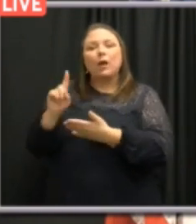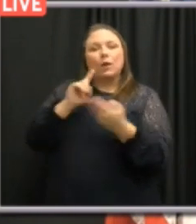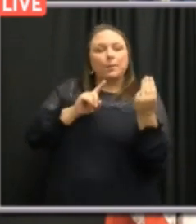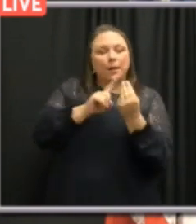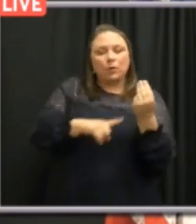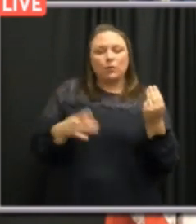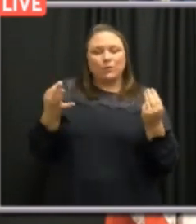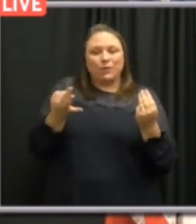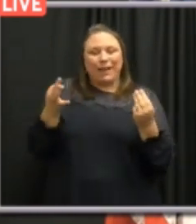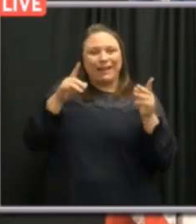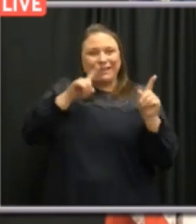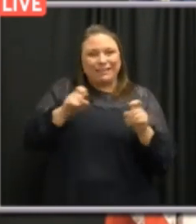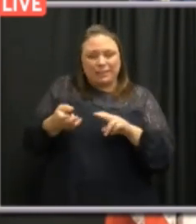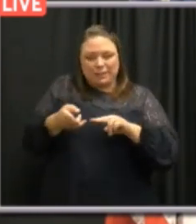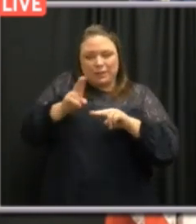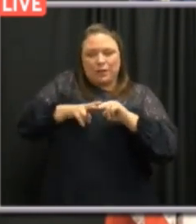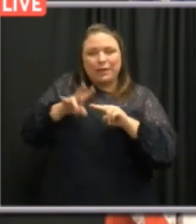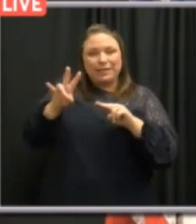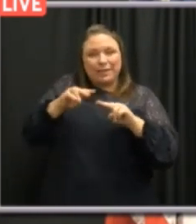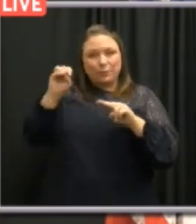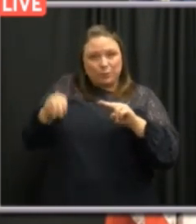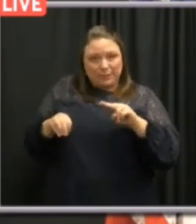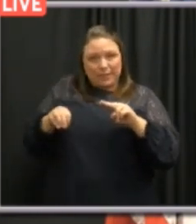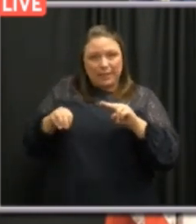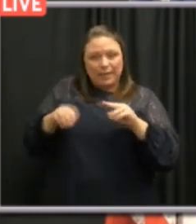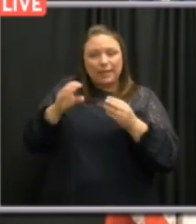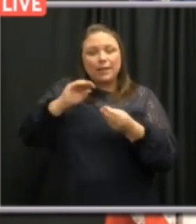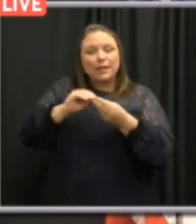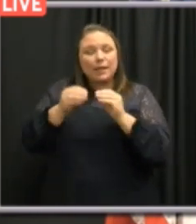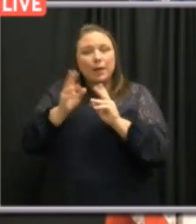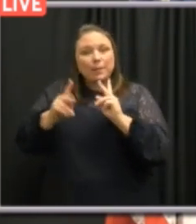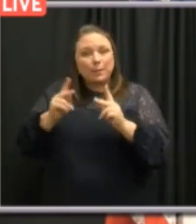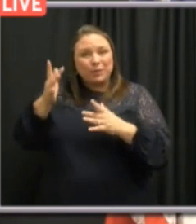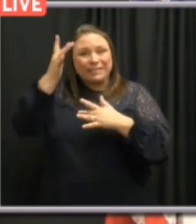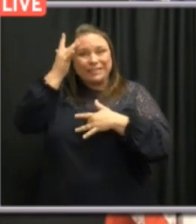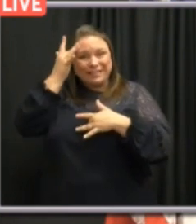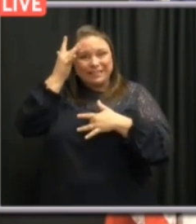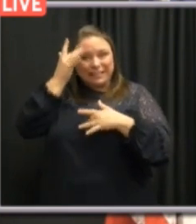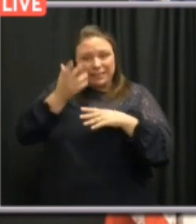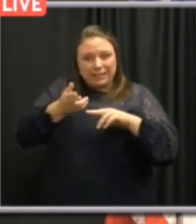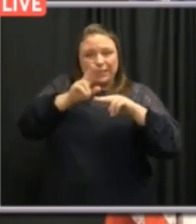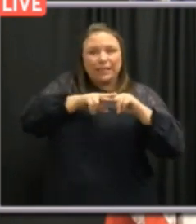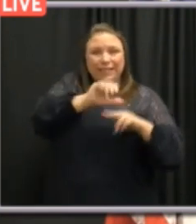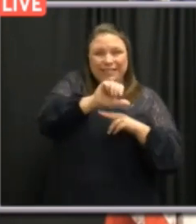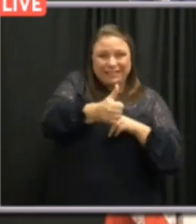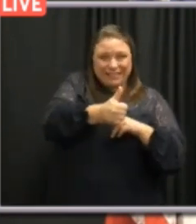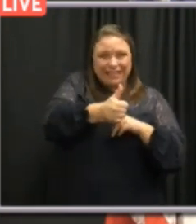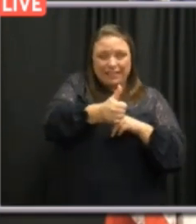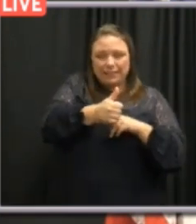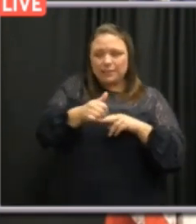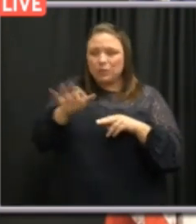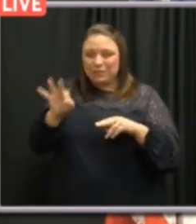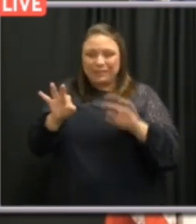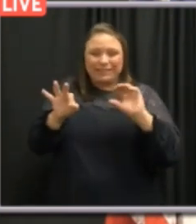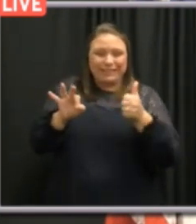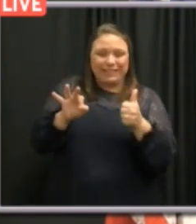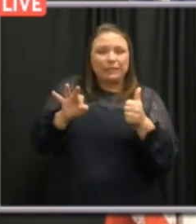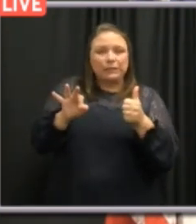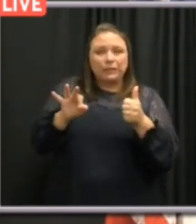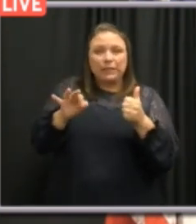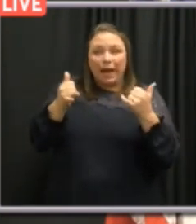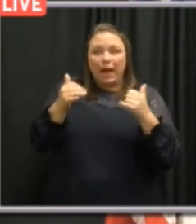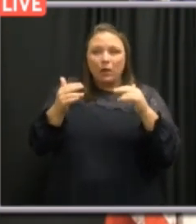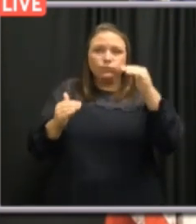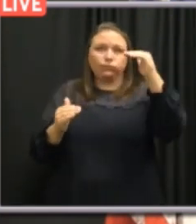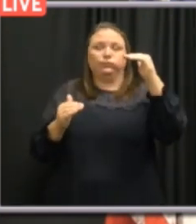Friday, testing increased by 7%, and the number of people who tested positive increased by 10% during the same time frame.